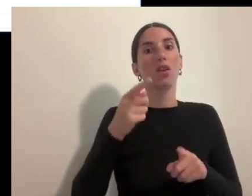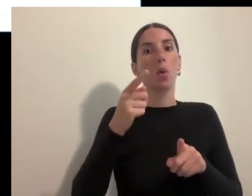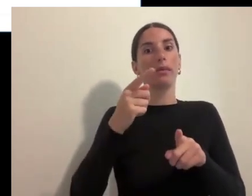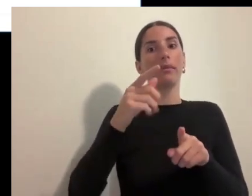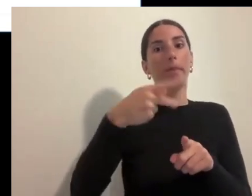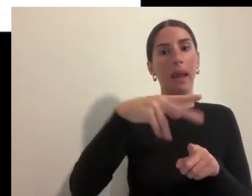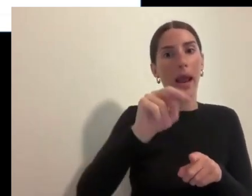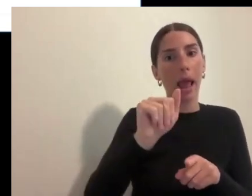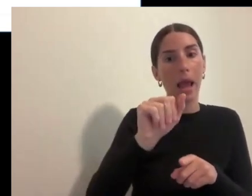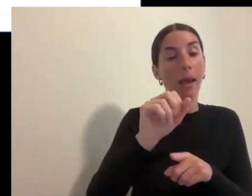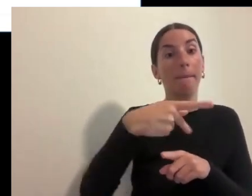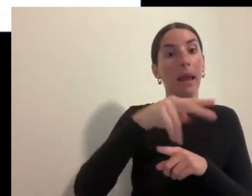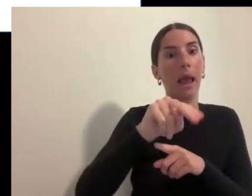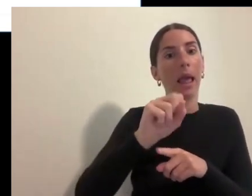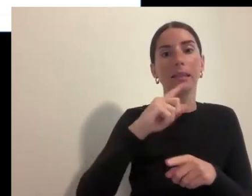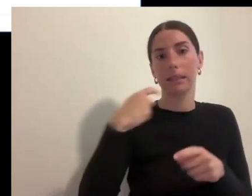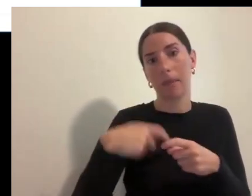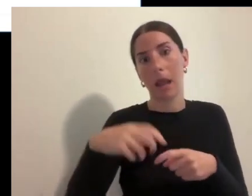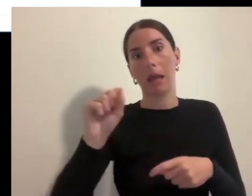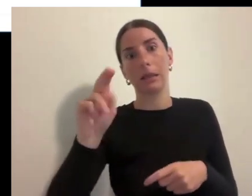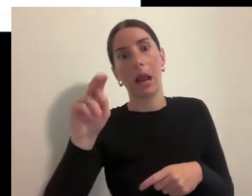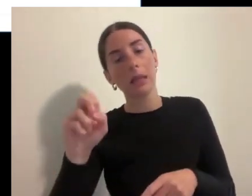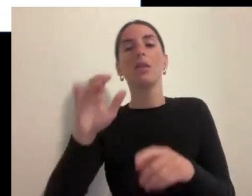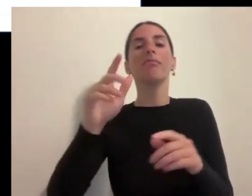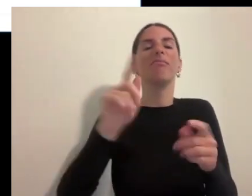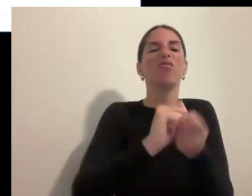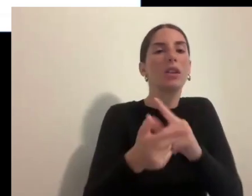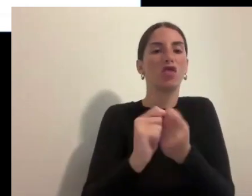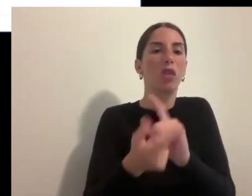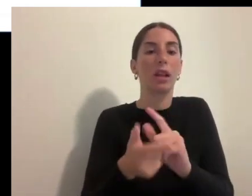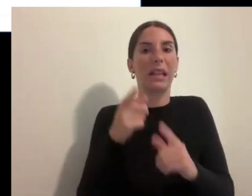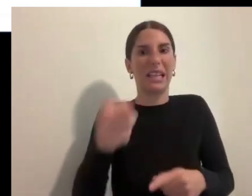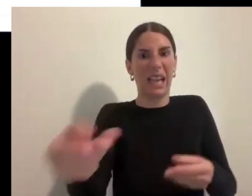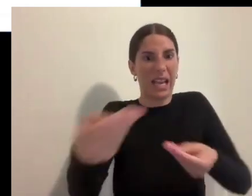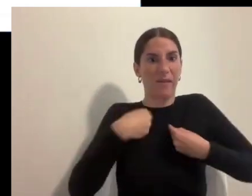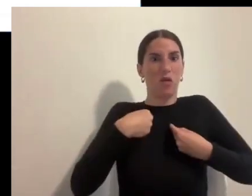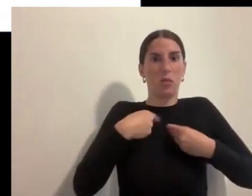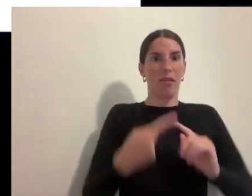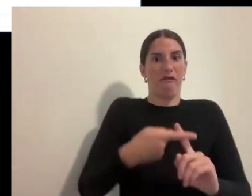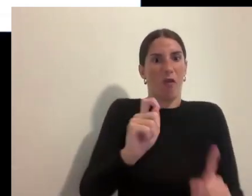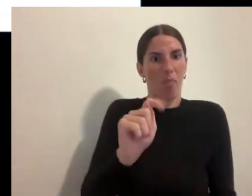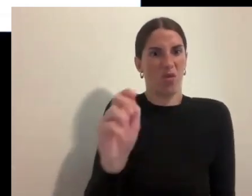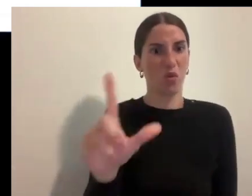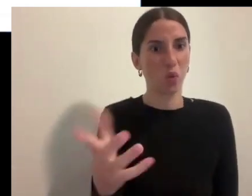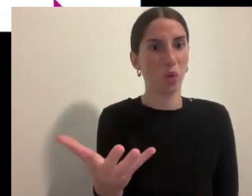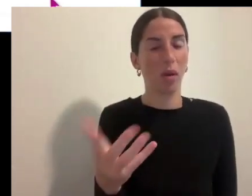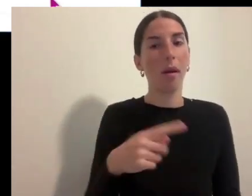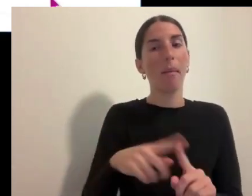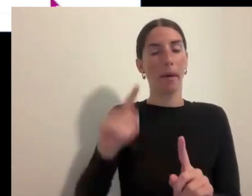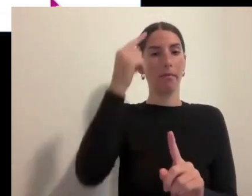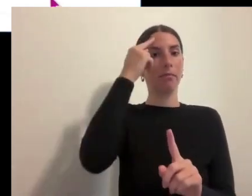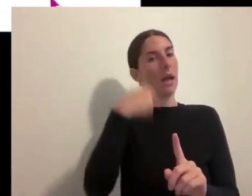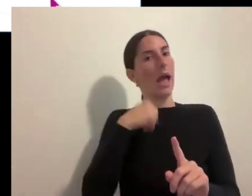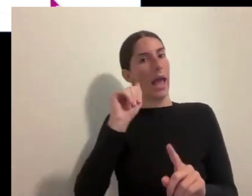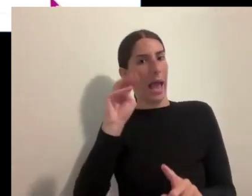Spanish. And I'm just seeing this is being given to me by the tool, but I'm thinking,